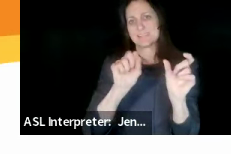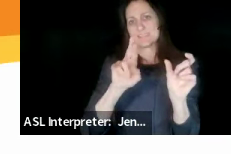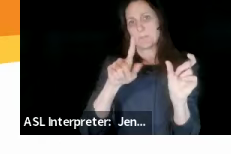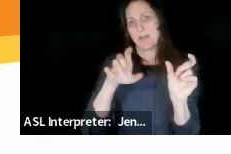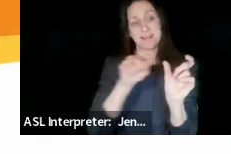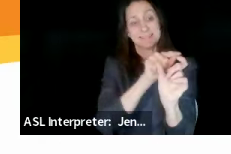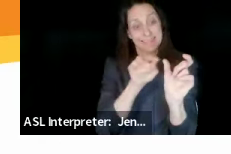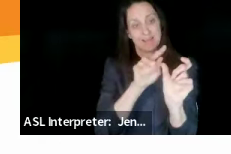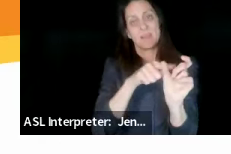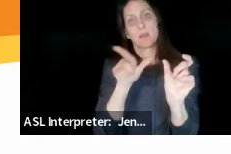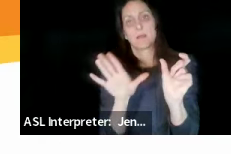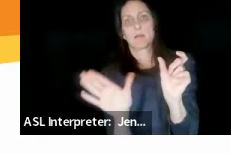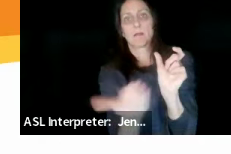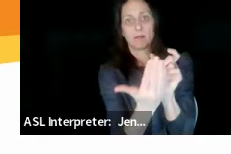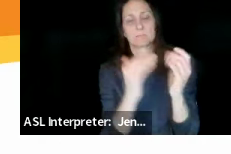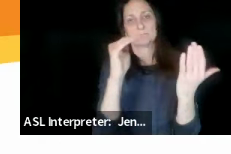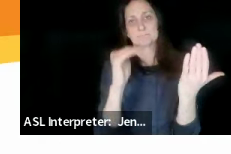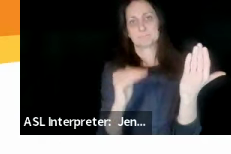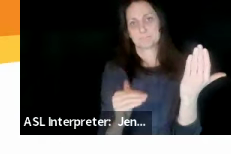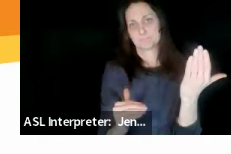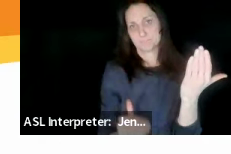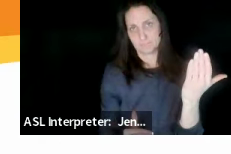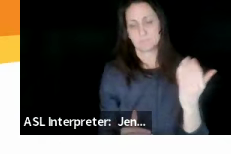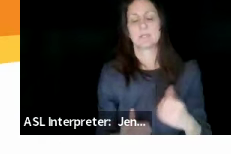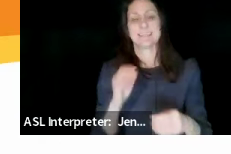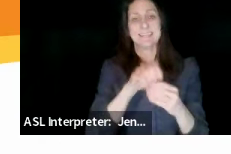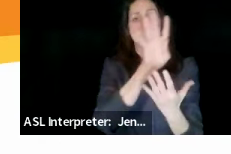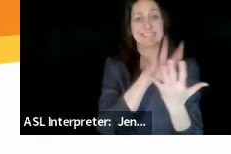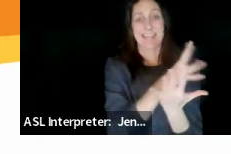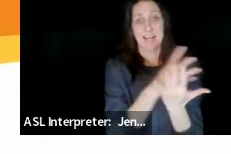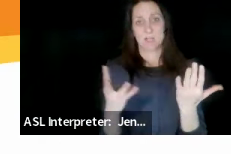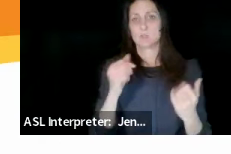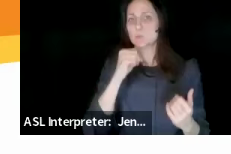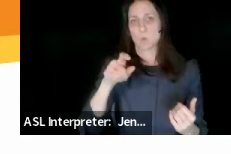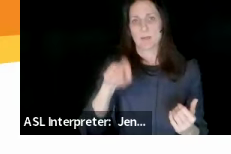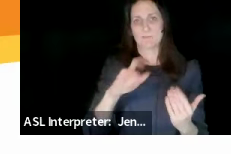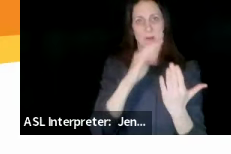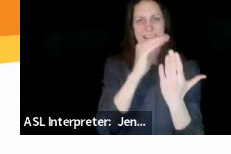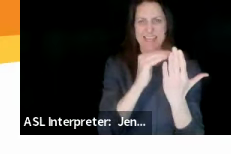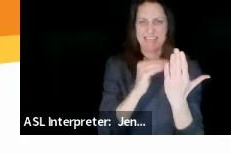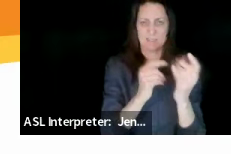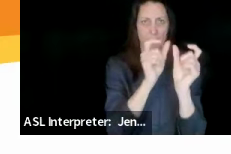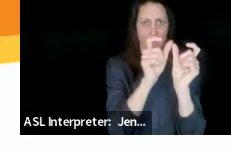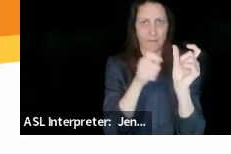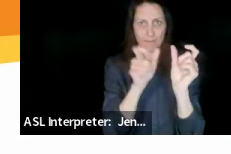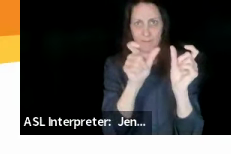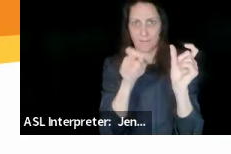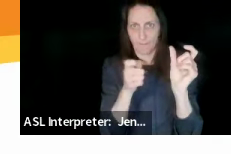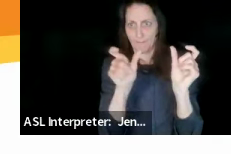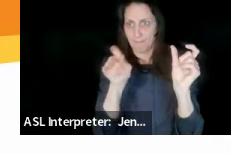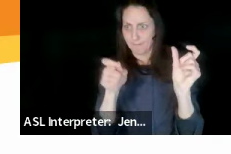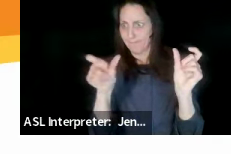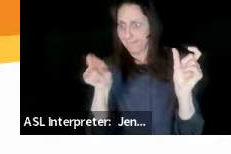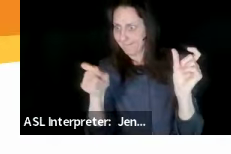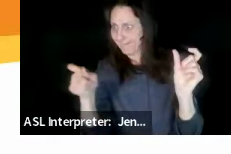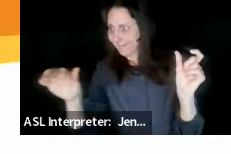So you don't have to list them in the Excel spreadsheet, just provide a separate list and attach it to that,